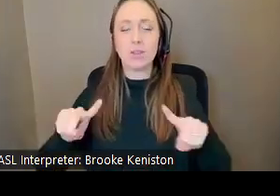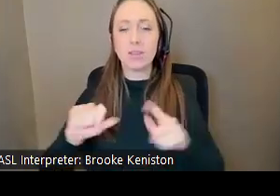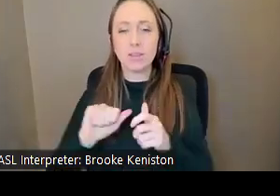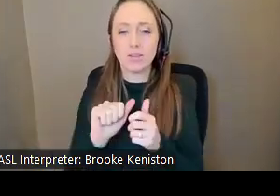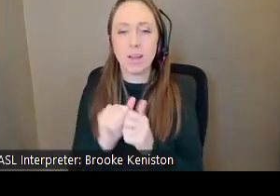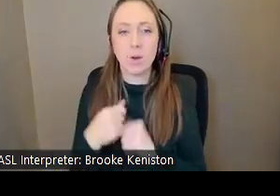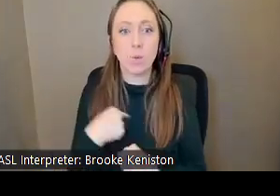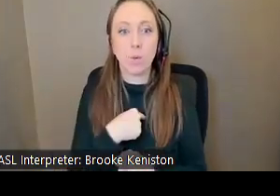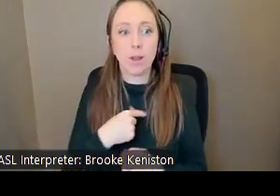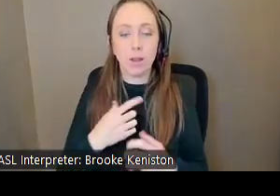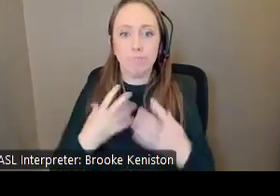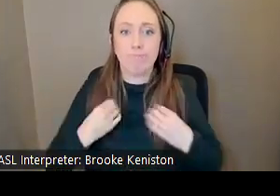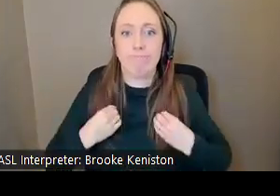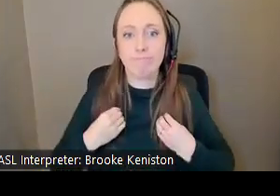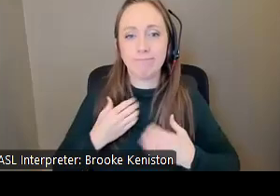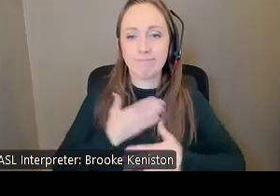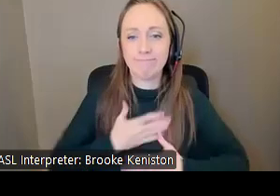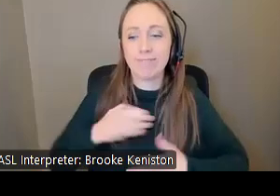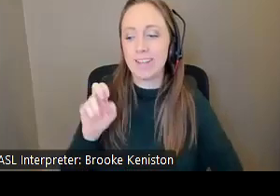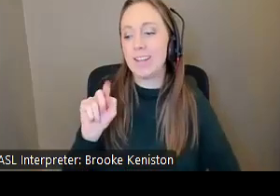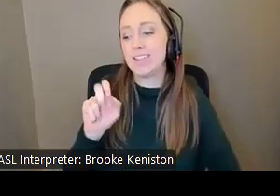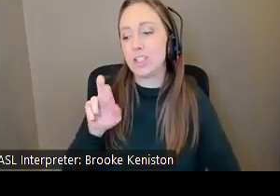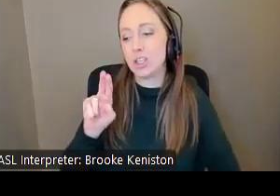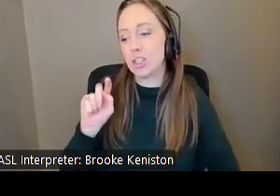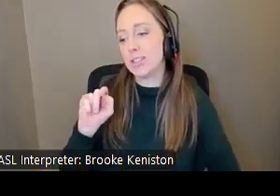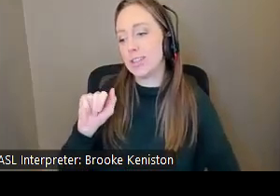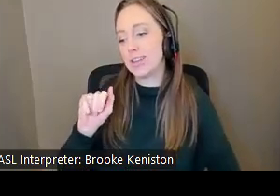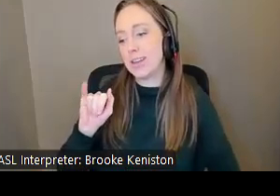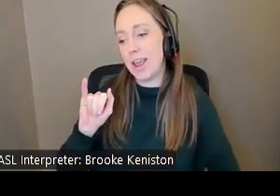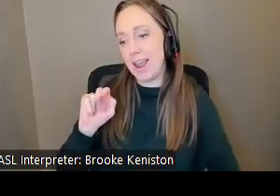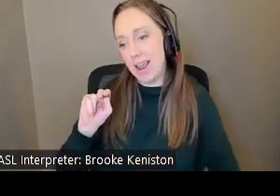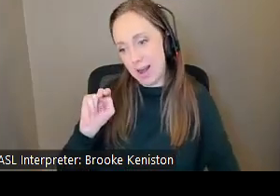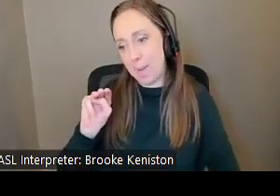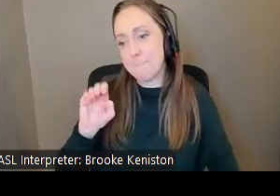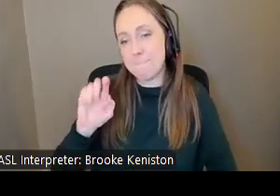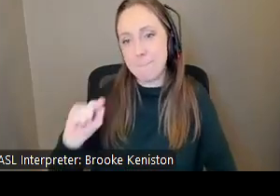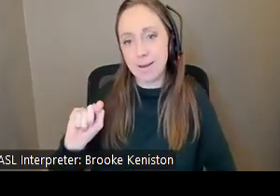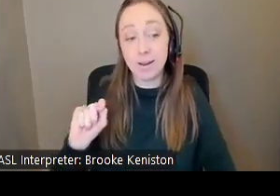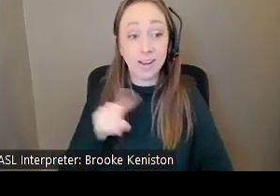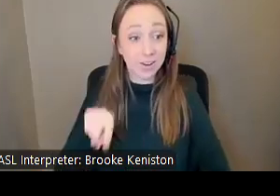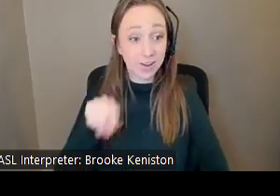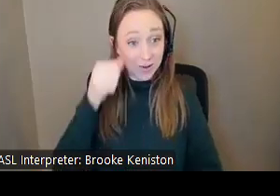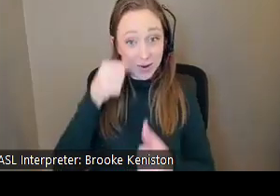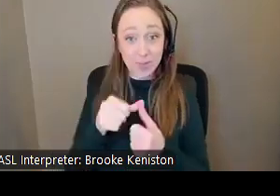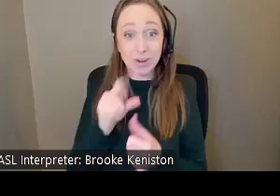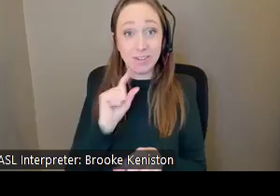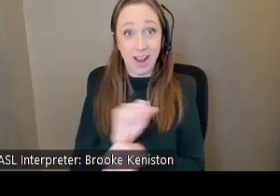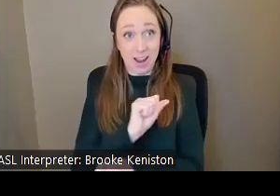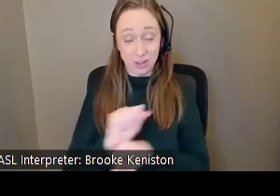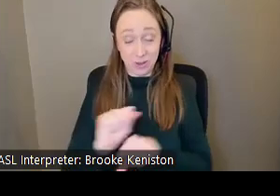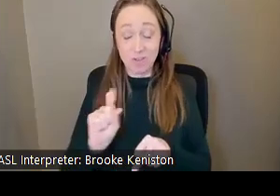It's Blockbuster. I'm not sure how many in the audience remember a physical